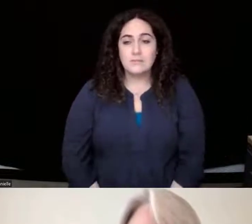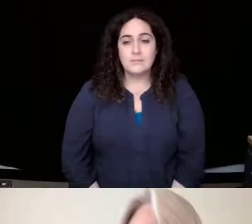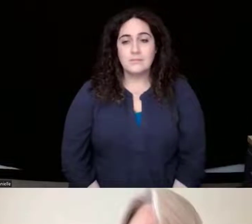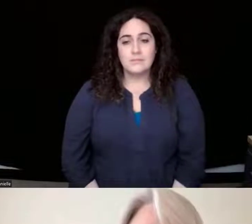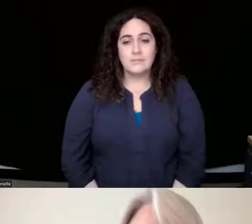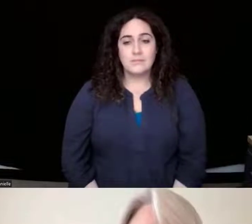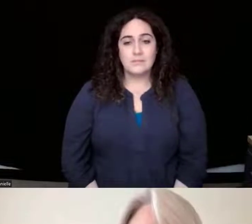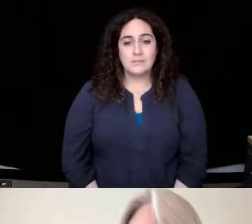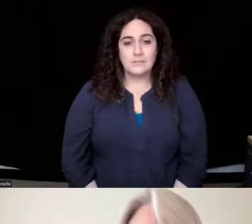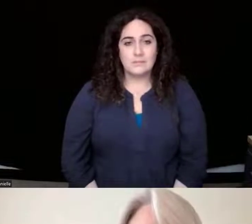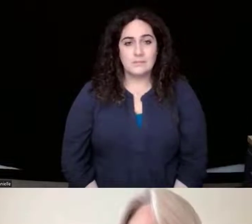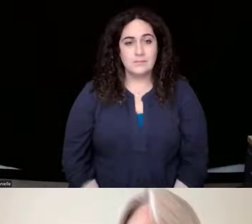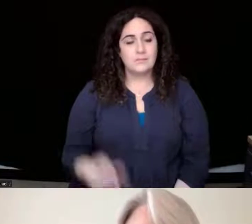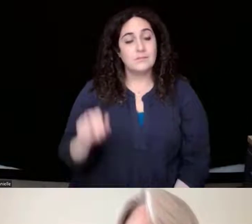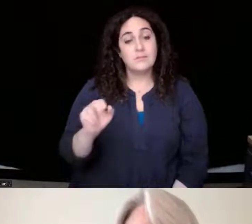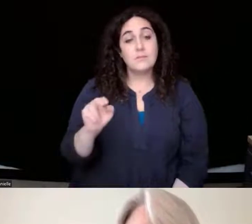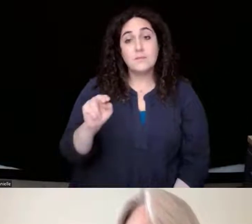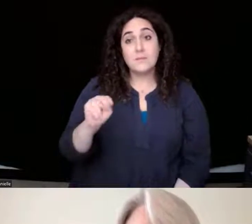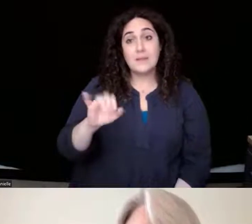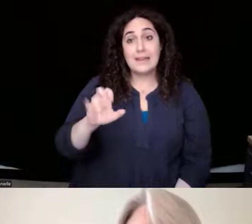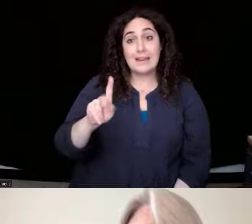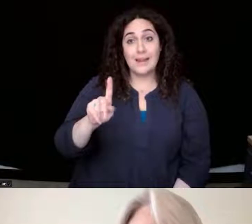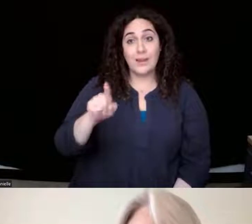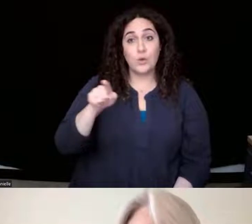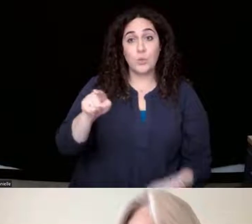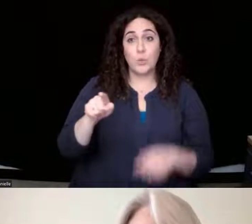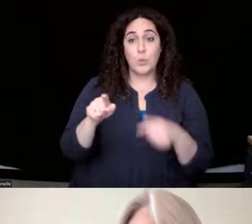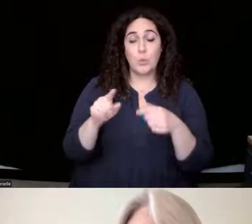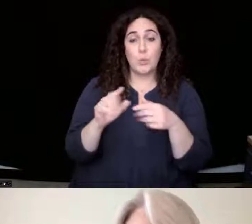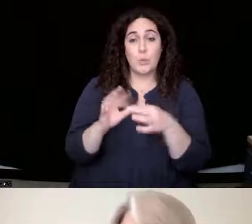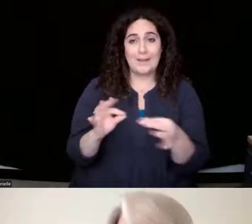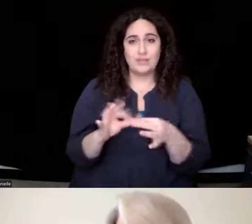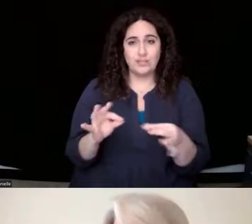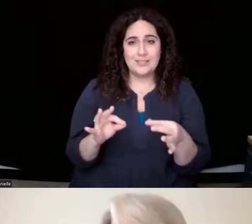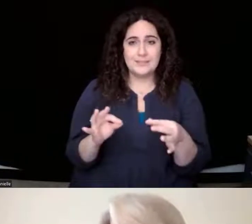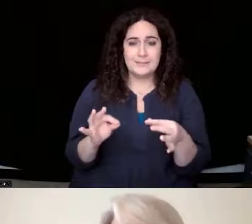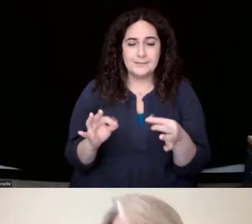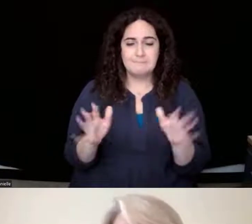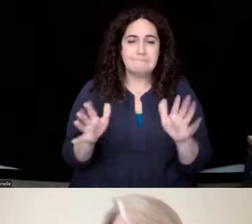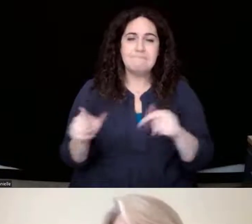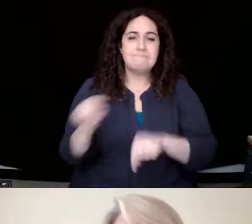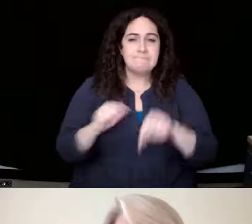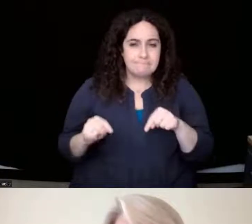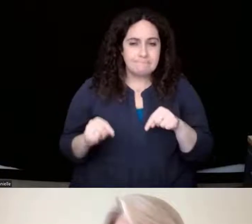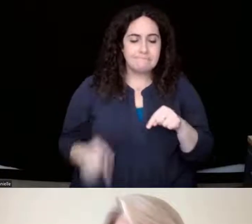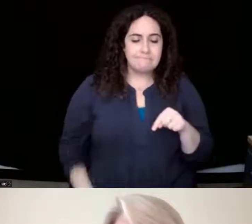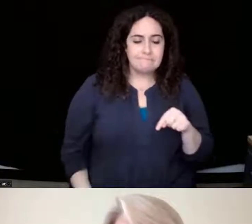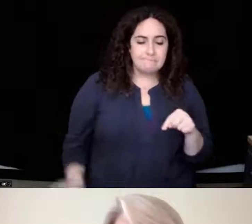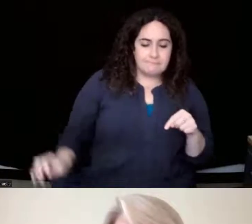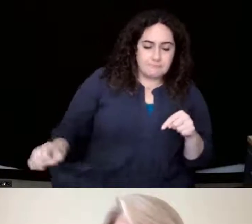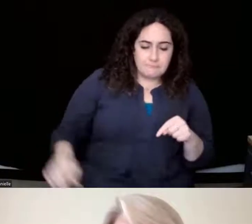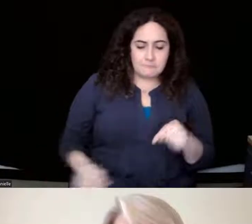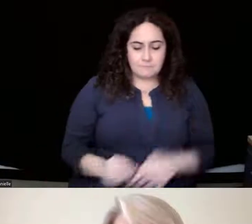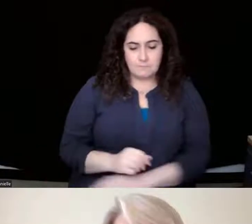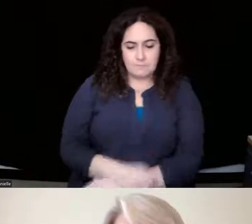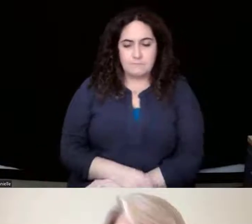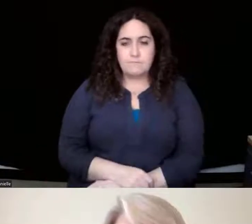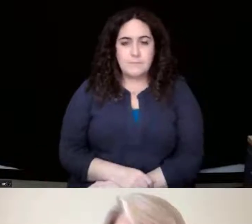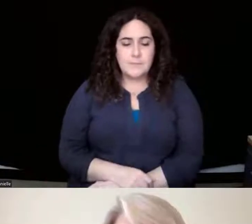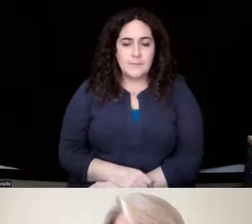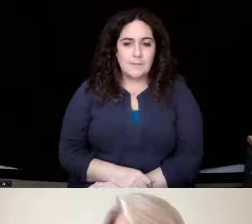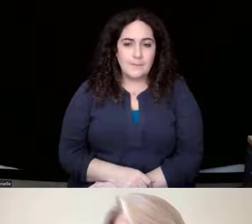To your point, Nicholas, the kind of, I guess one thing that I want to say, I never really touched upon this in the